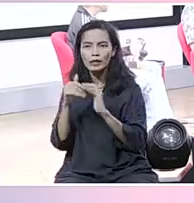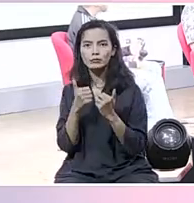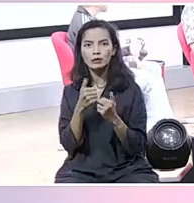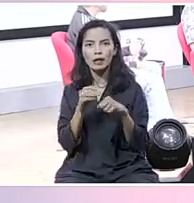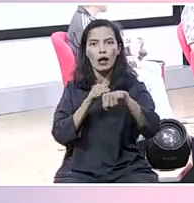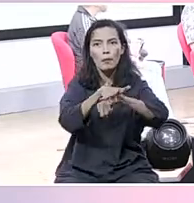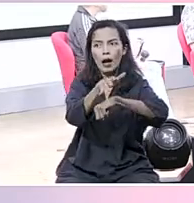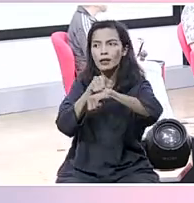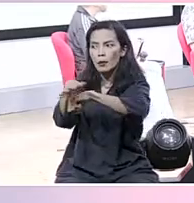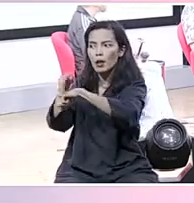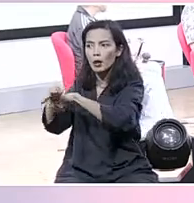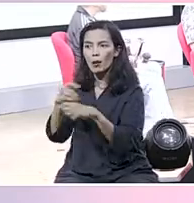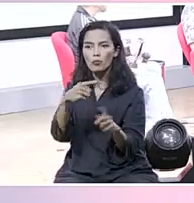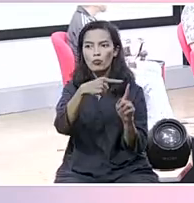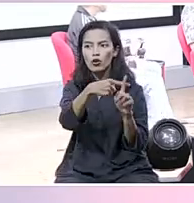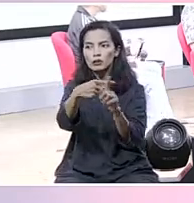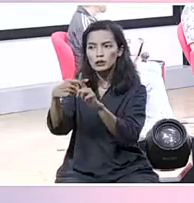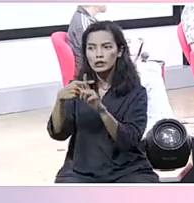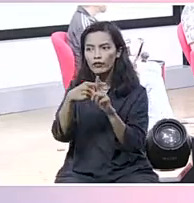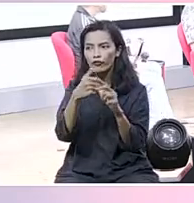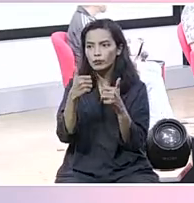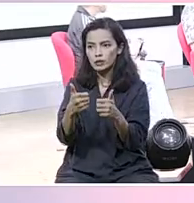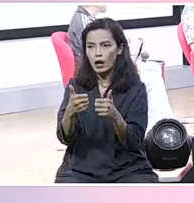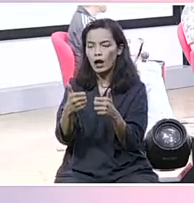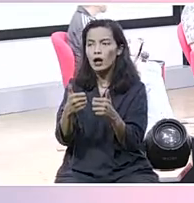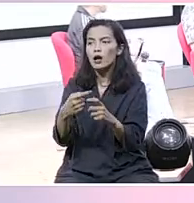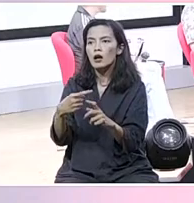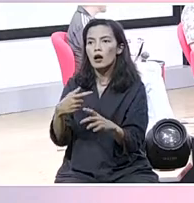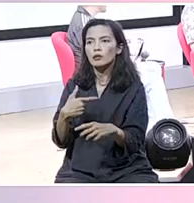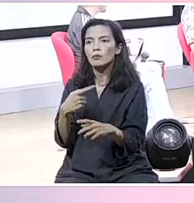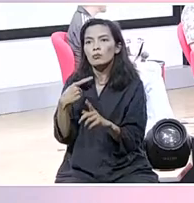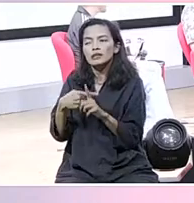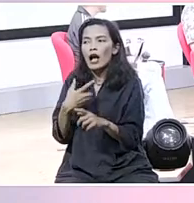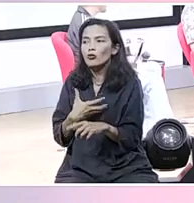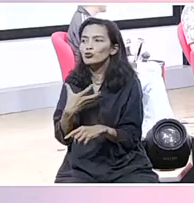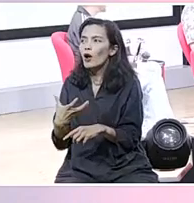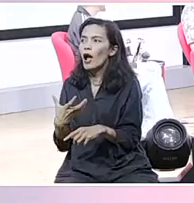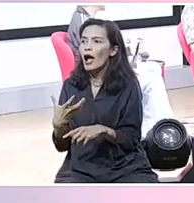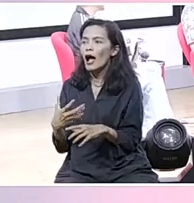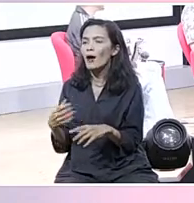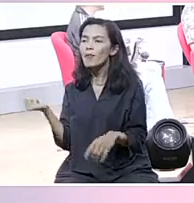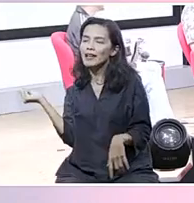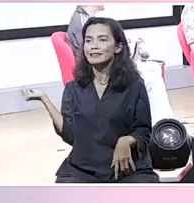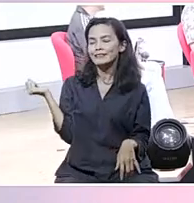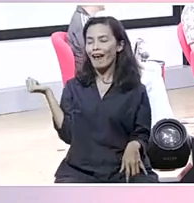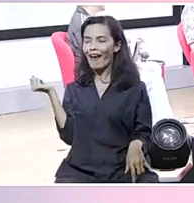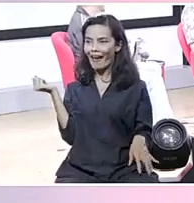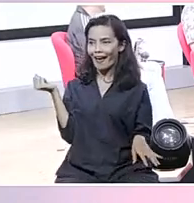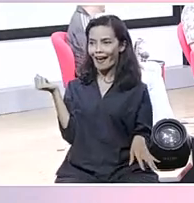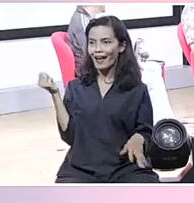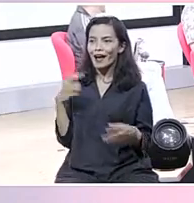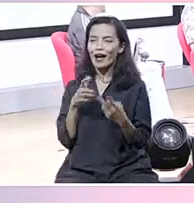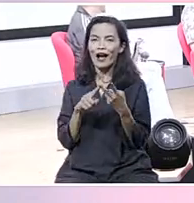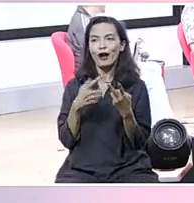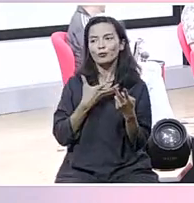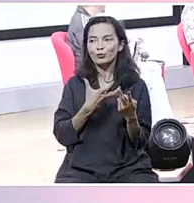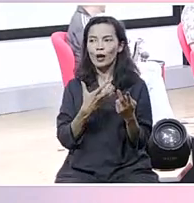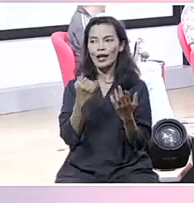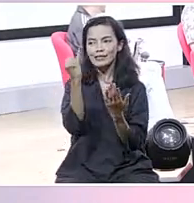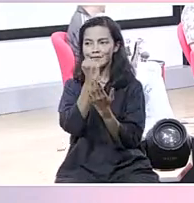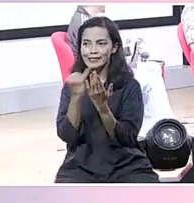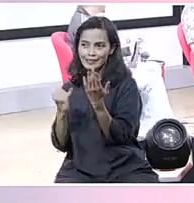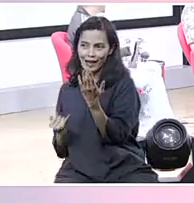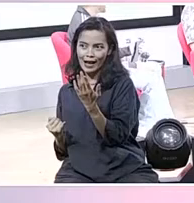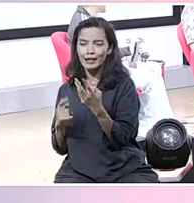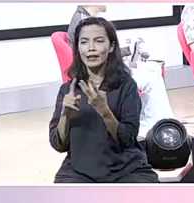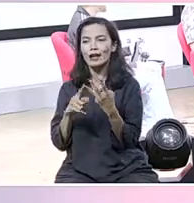can. And then other than that, I just have my like hobbies. I like to shop. I like interior design. So things like that. I